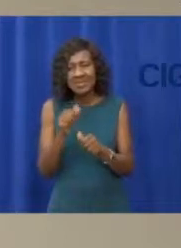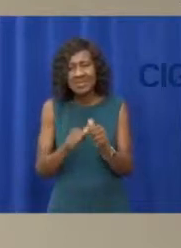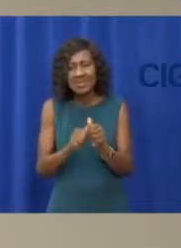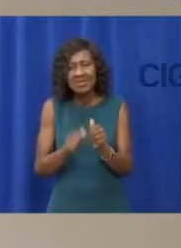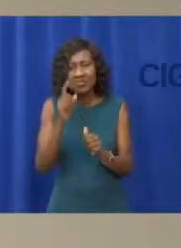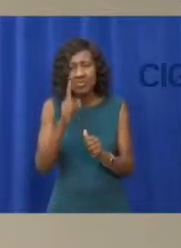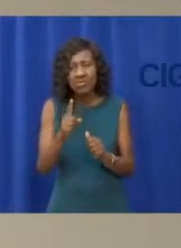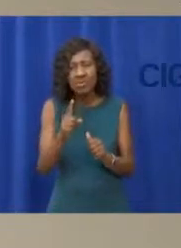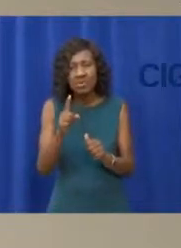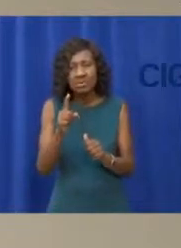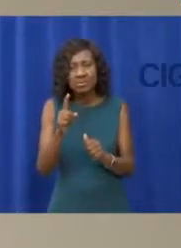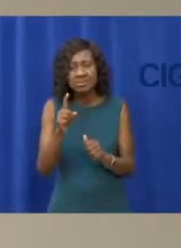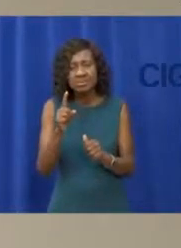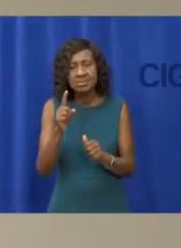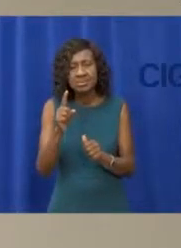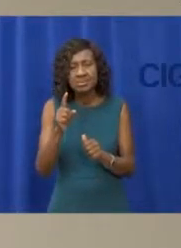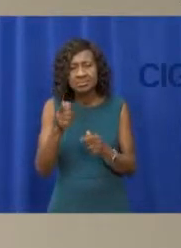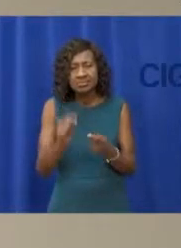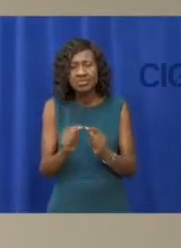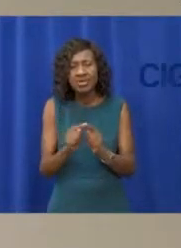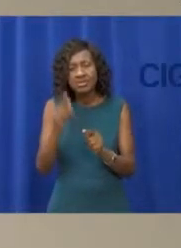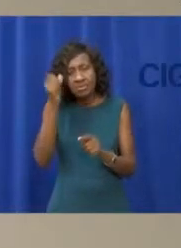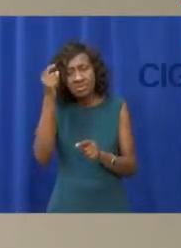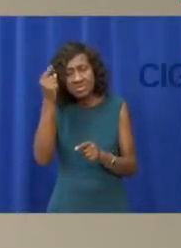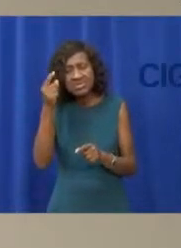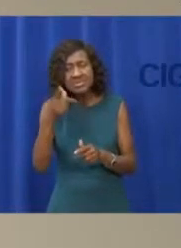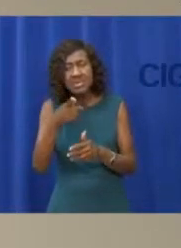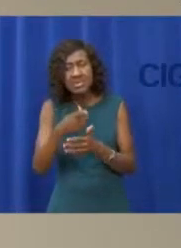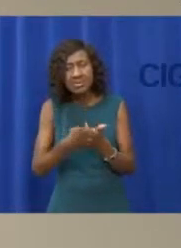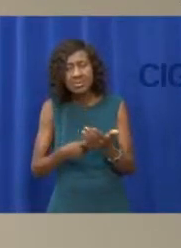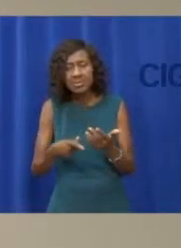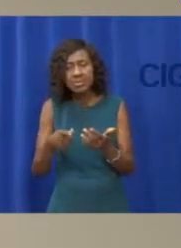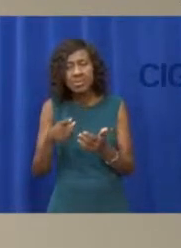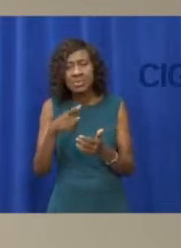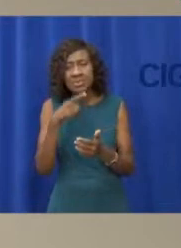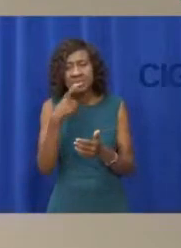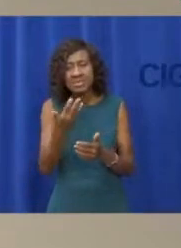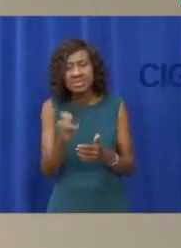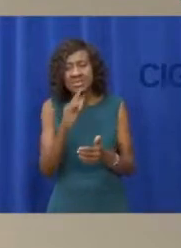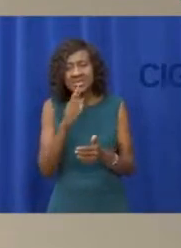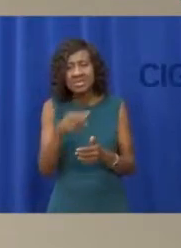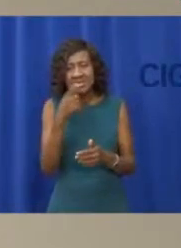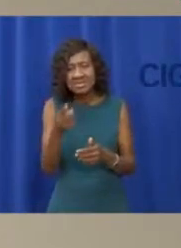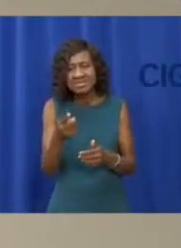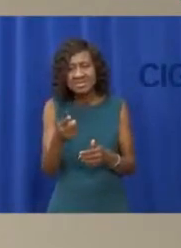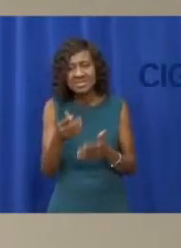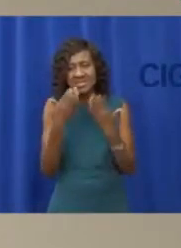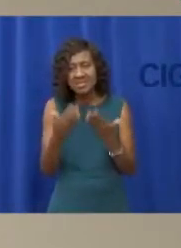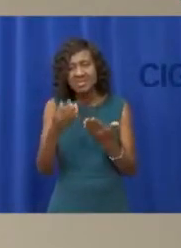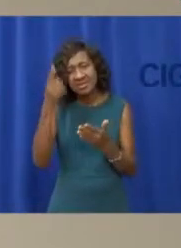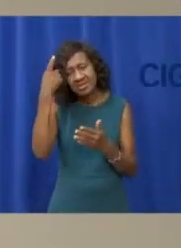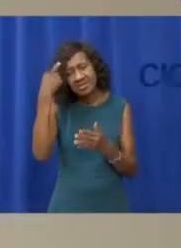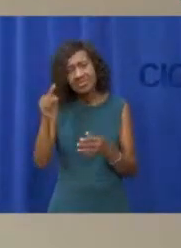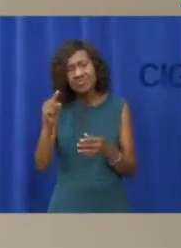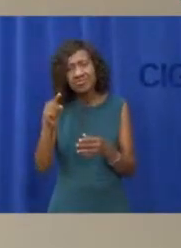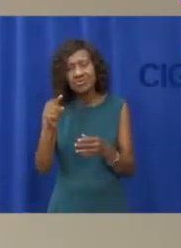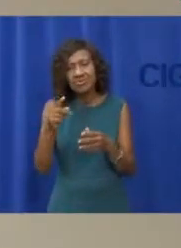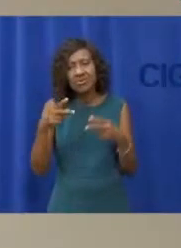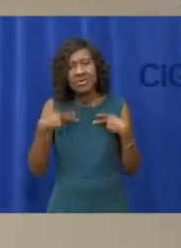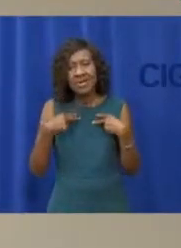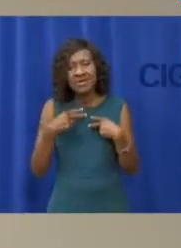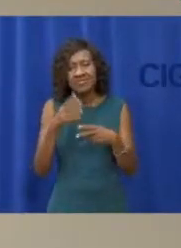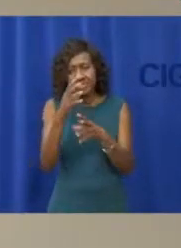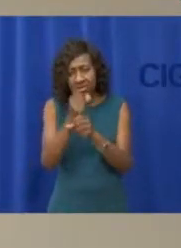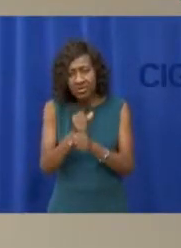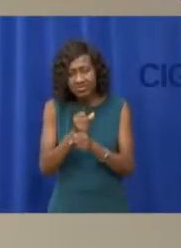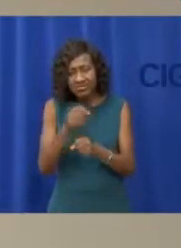understands what we're trying to do and having people stay home. And thank you for having confidence in the government as you sent yesterday. I